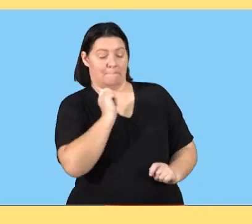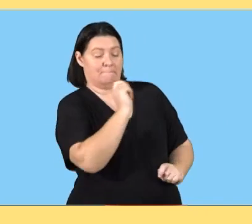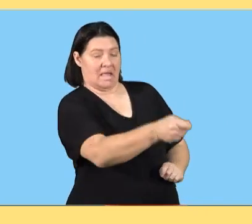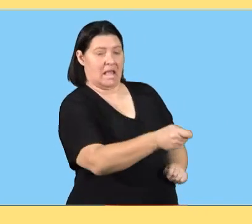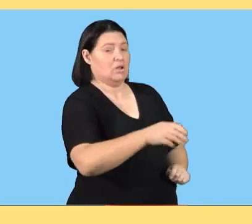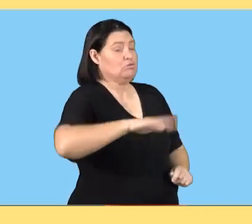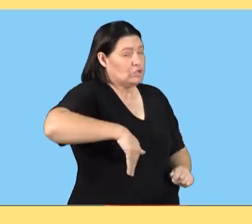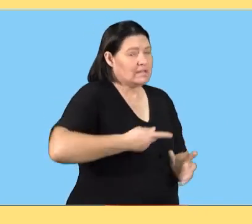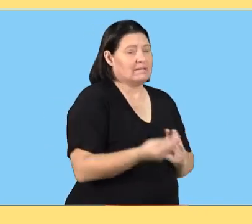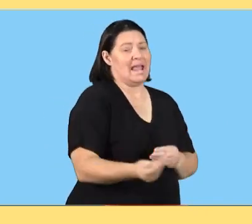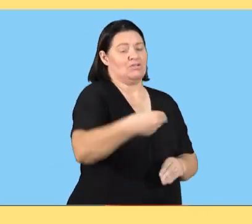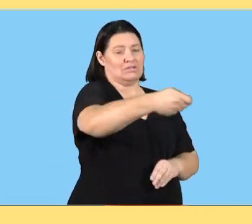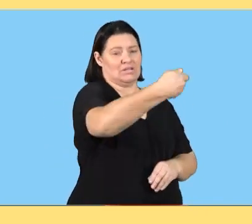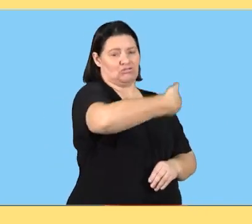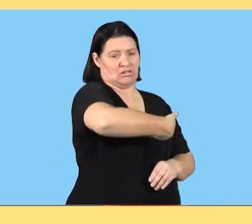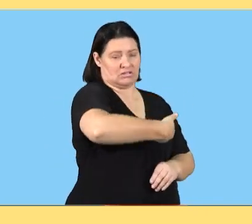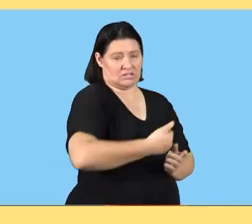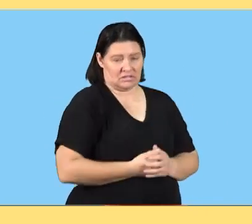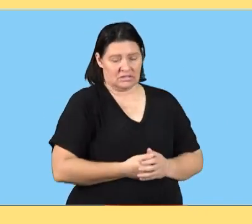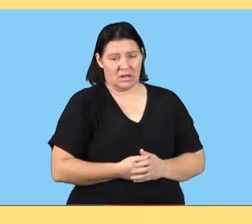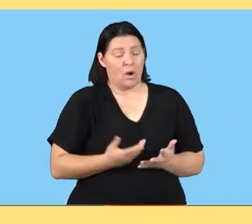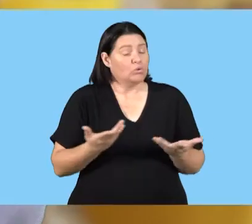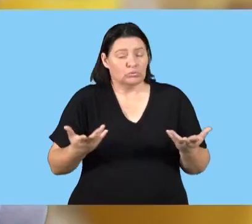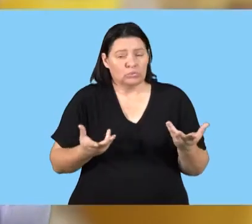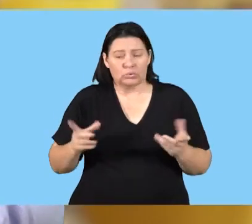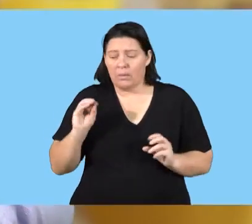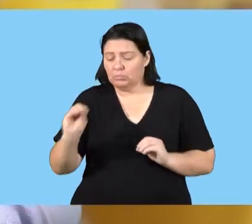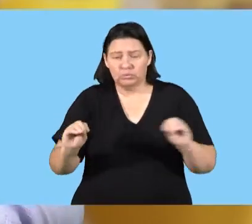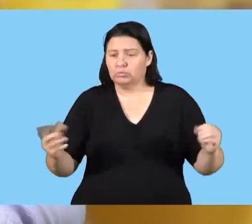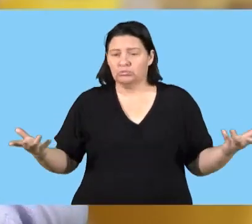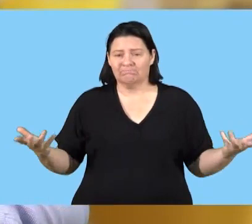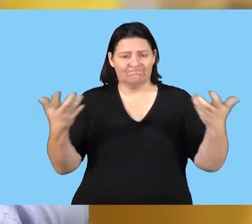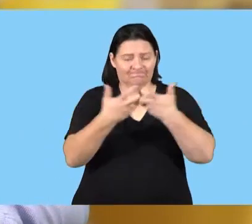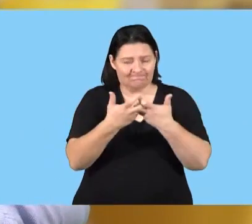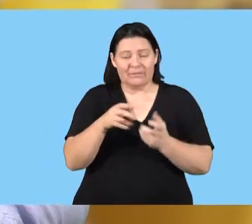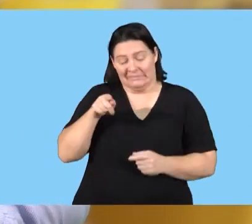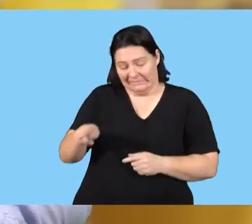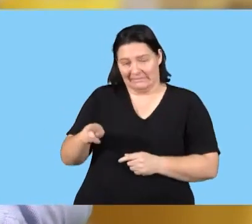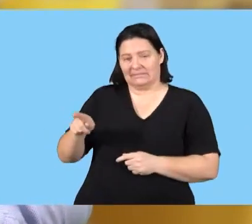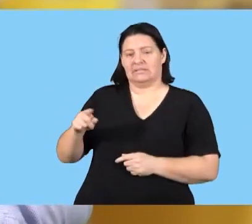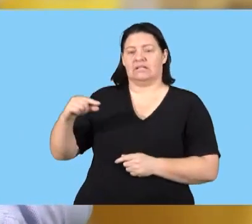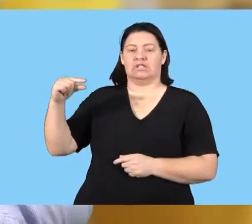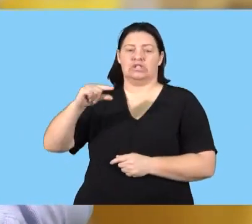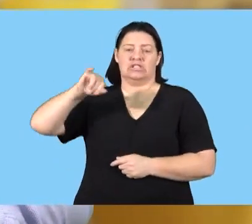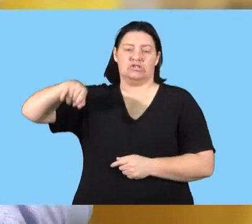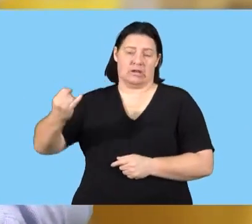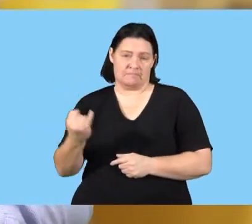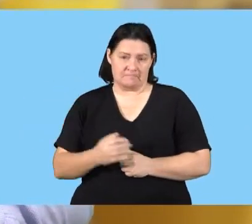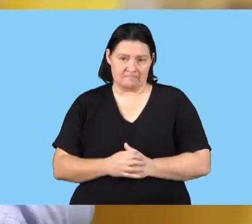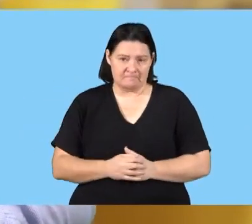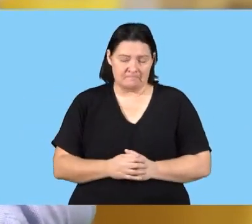creditors account, where is that going to be recorded? It all goes to your general